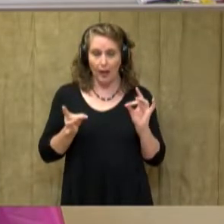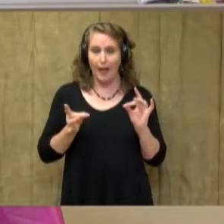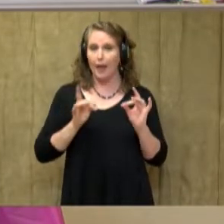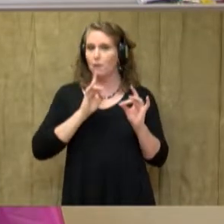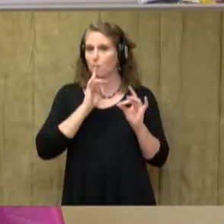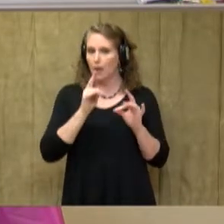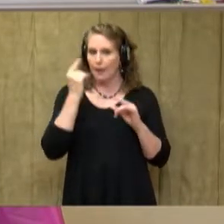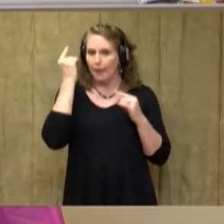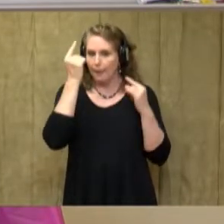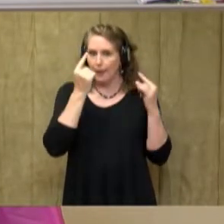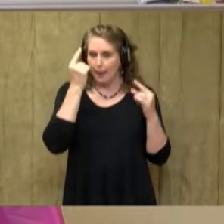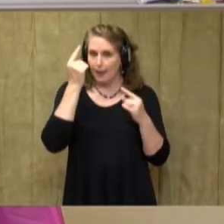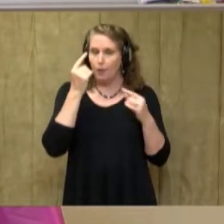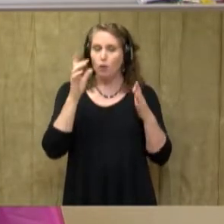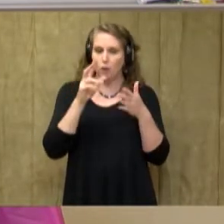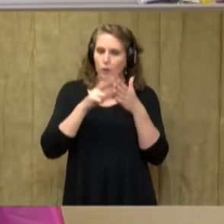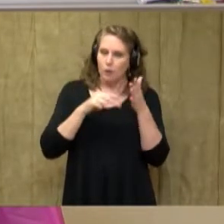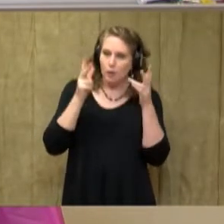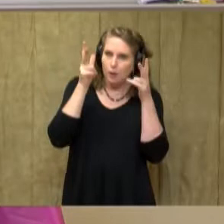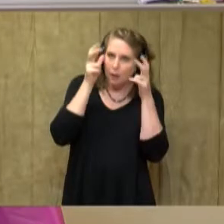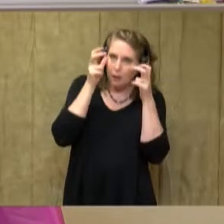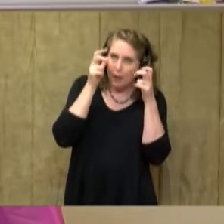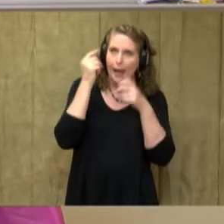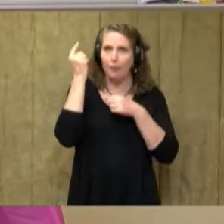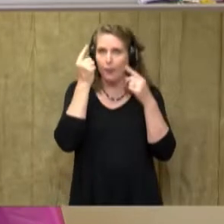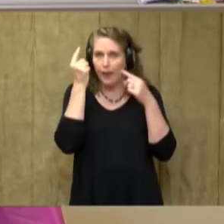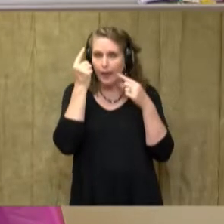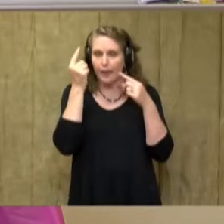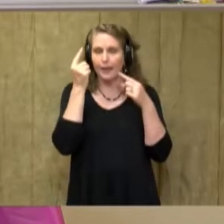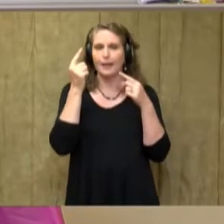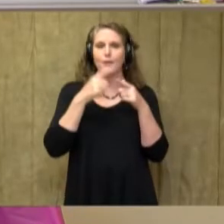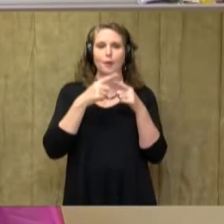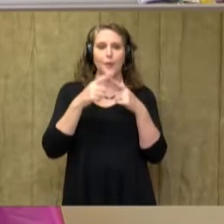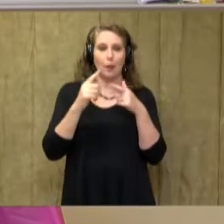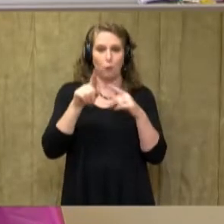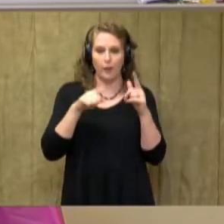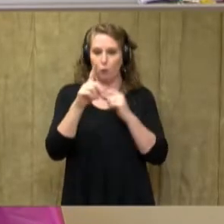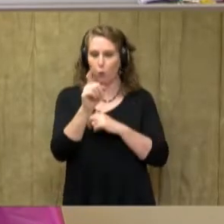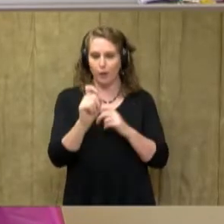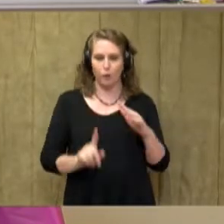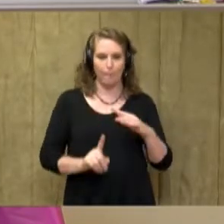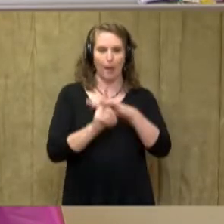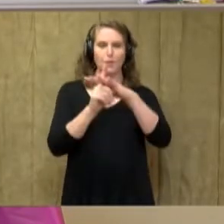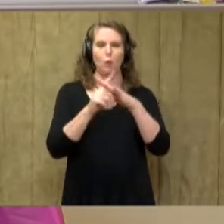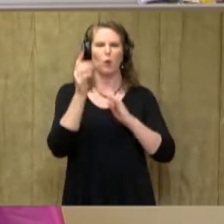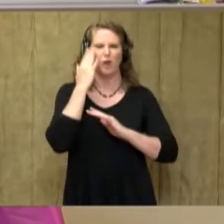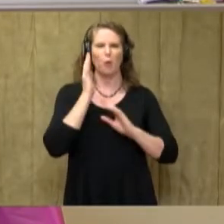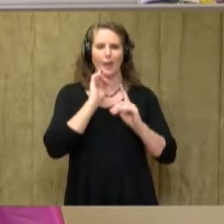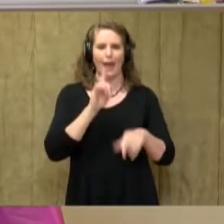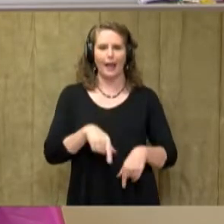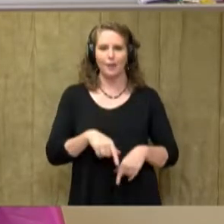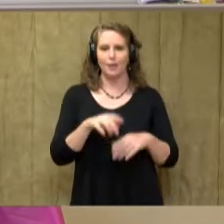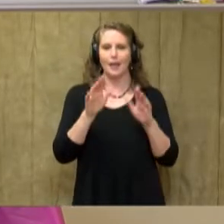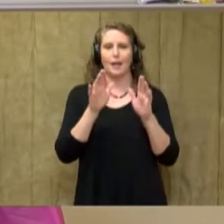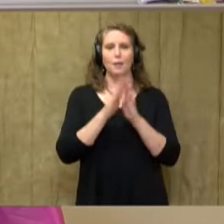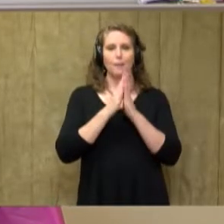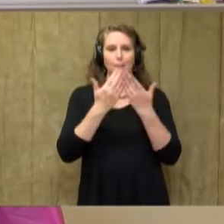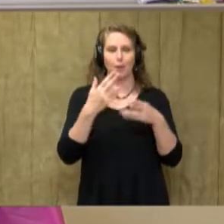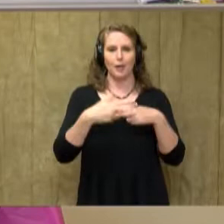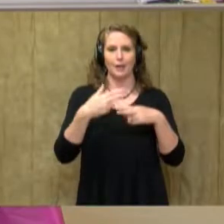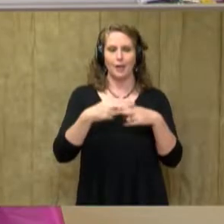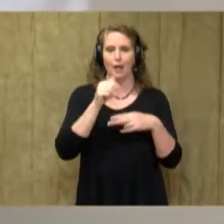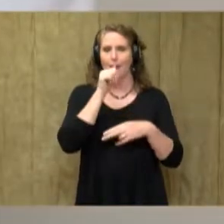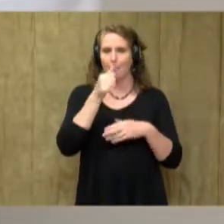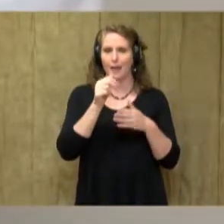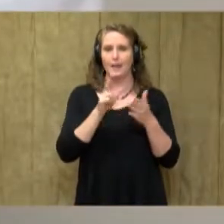really keep thinking during the story so we can answer our questions and make it to the castle. So the book that we are reading today is called Peanut Butter